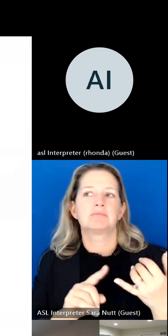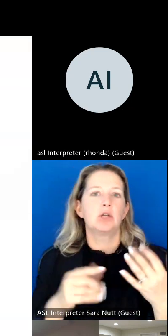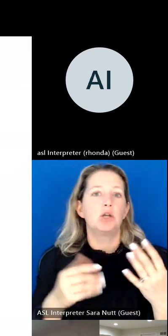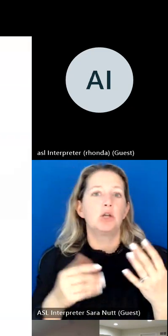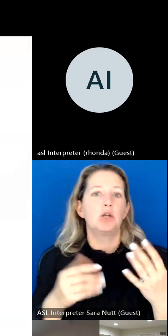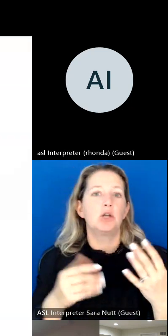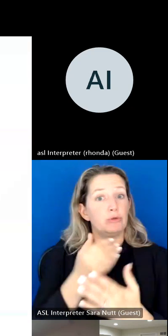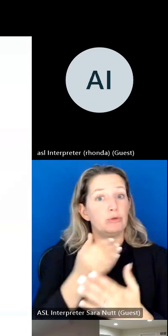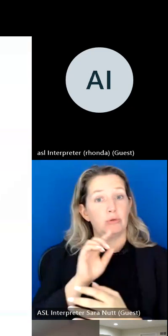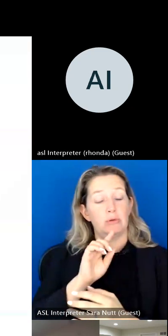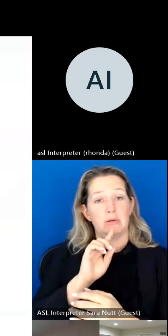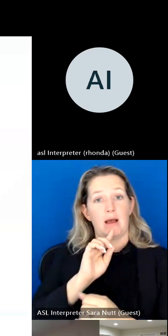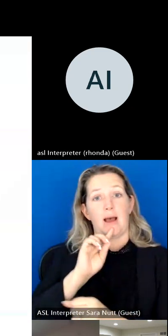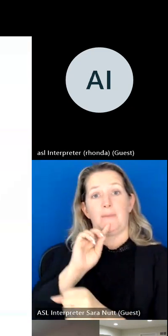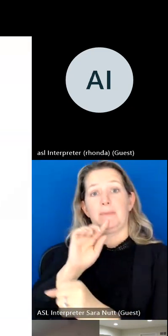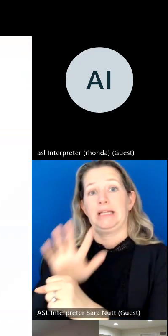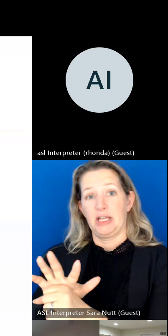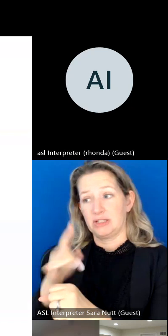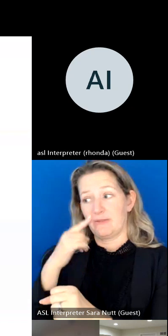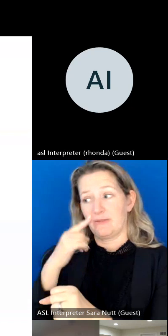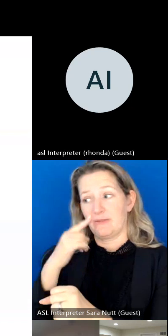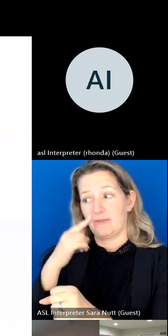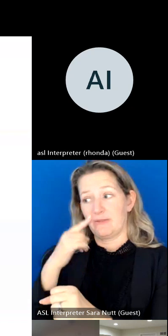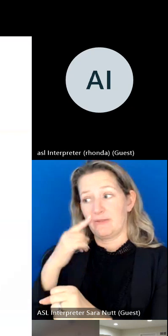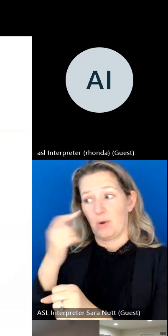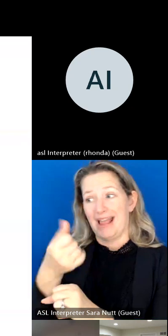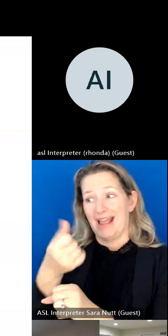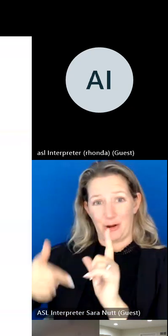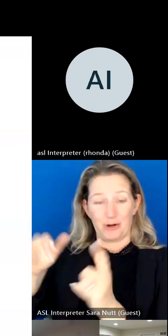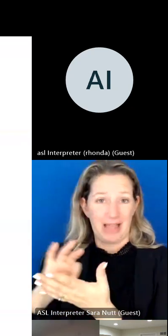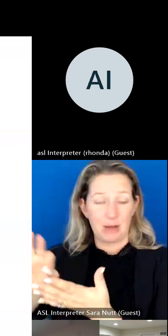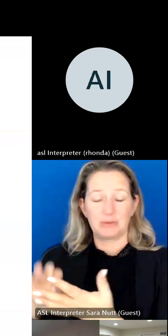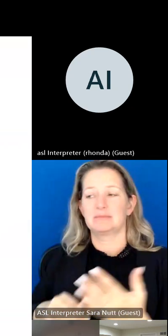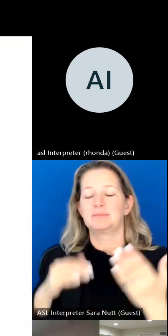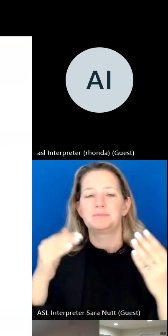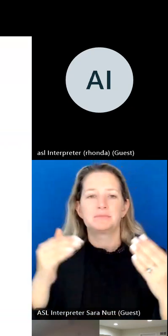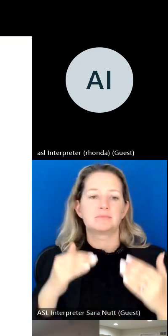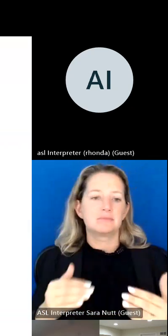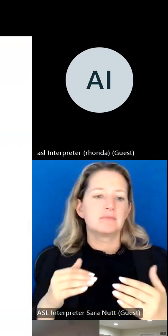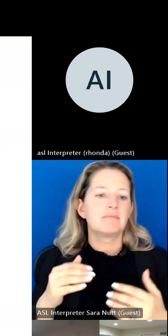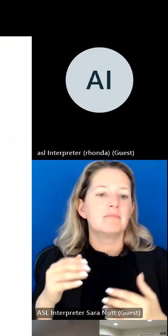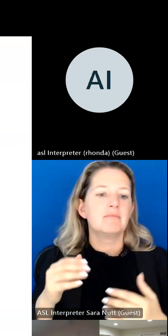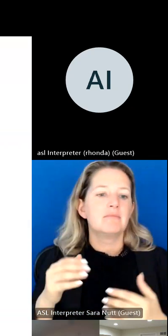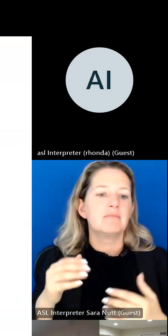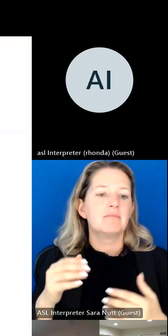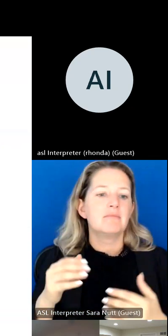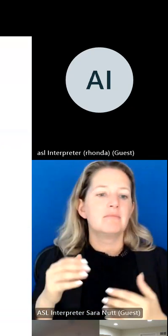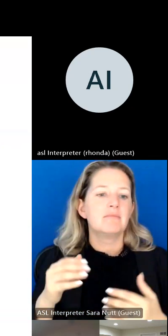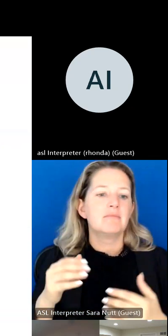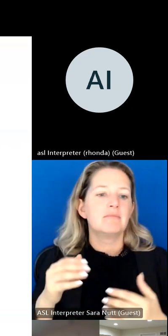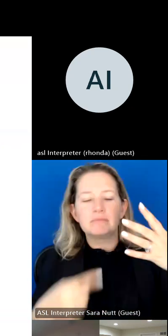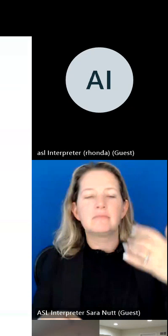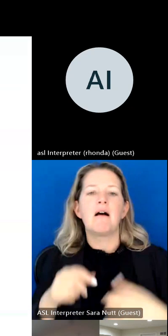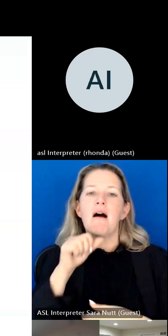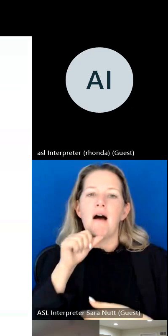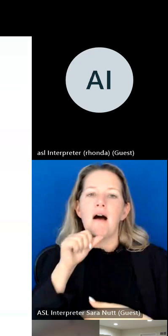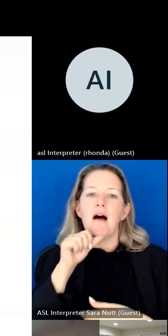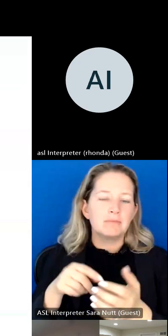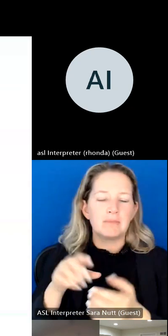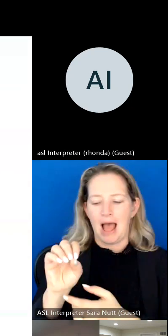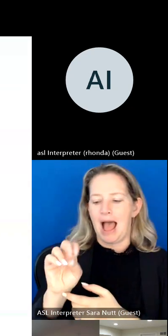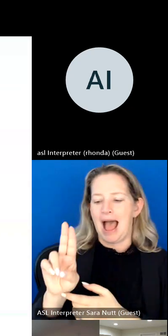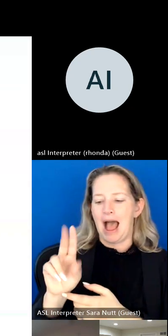would be big. Then you add your outlays, your unpaid obligations, the unpaid obligations. So what are